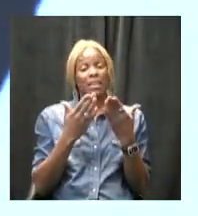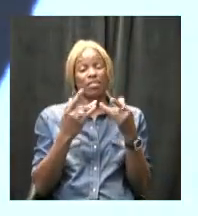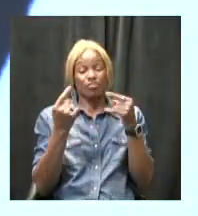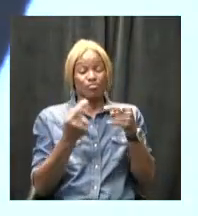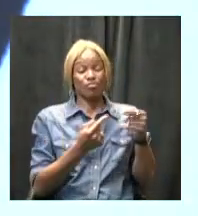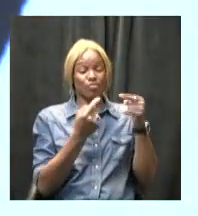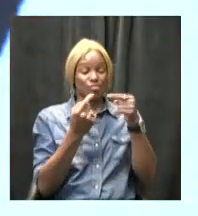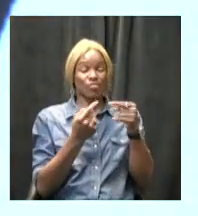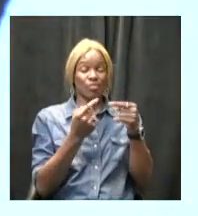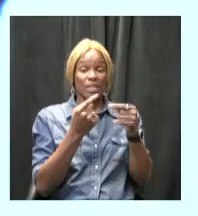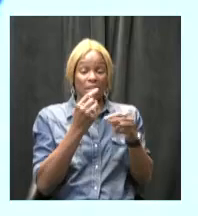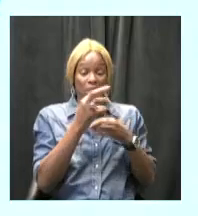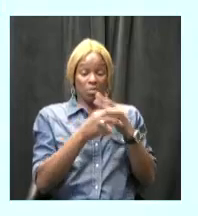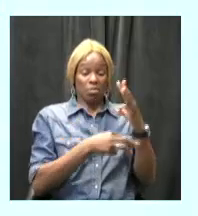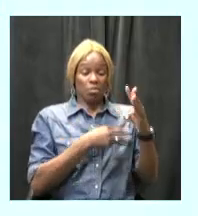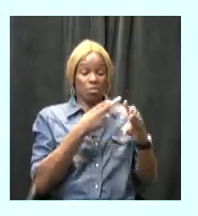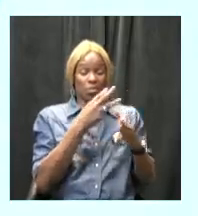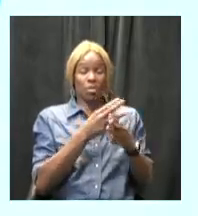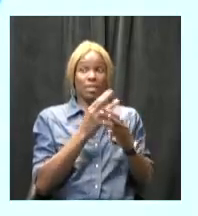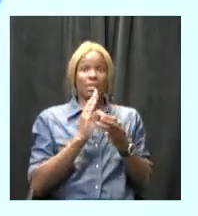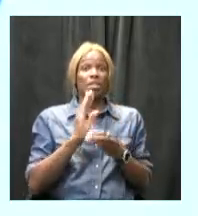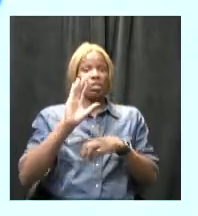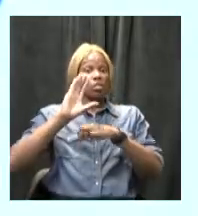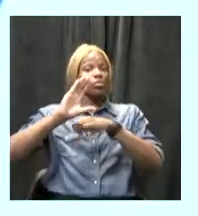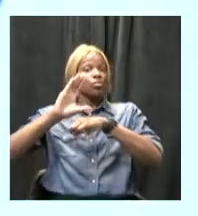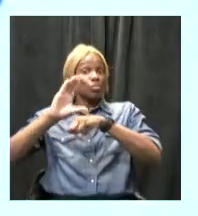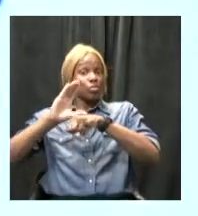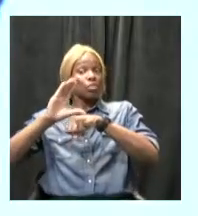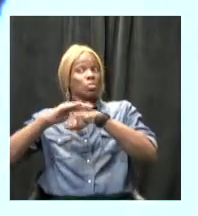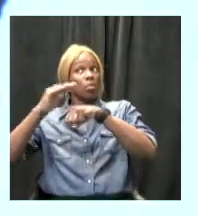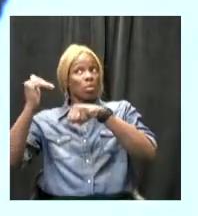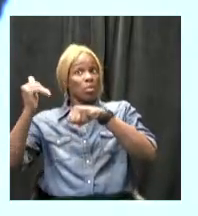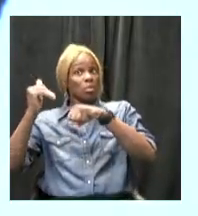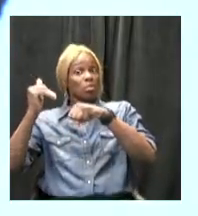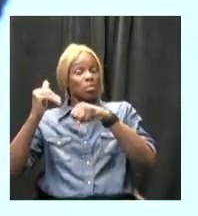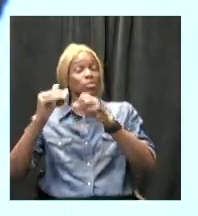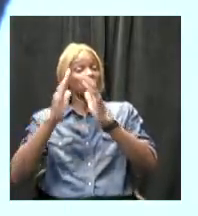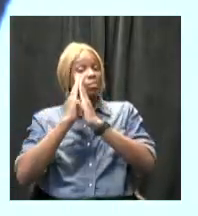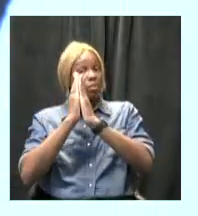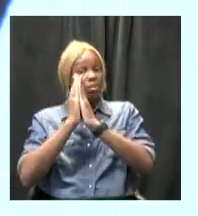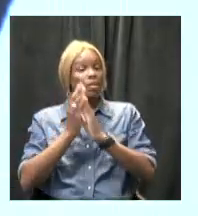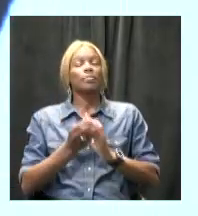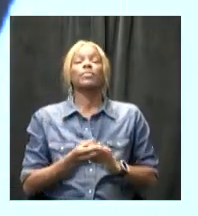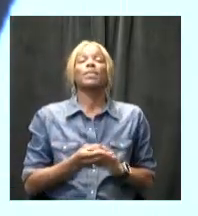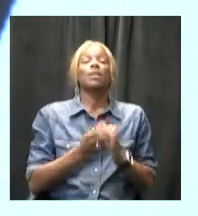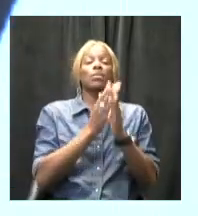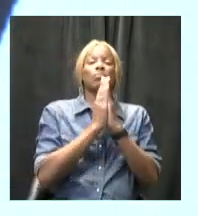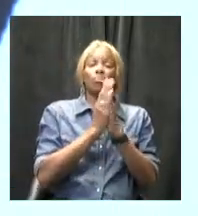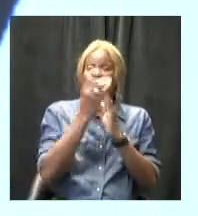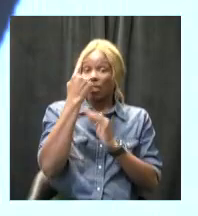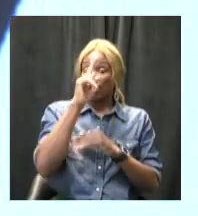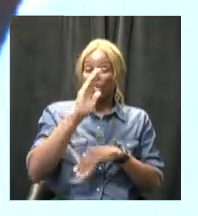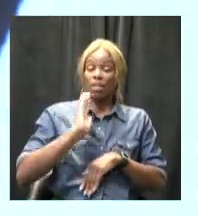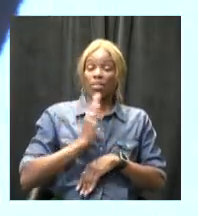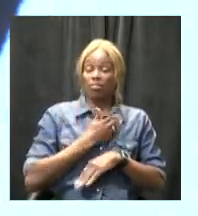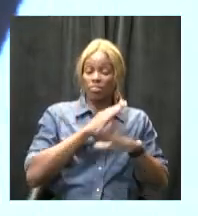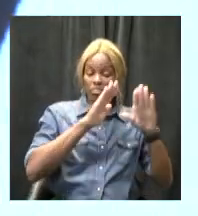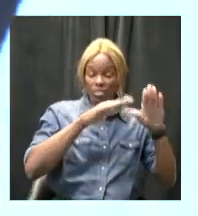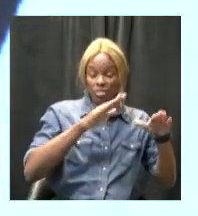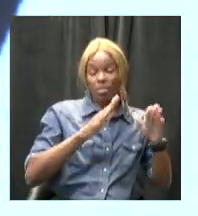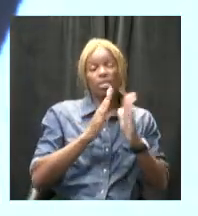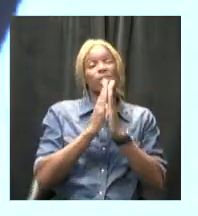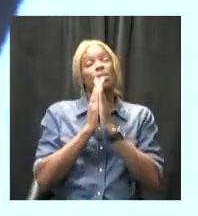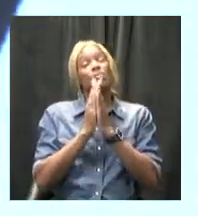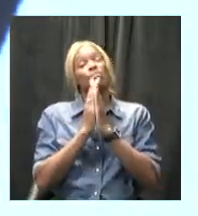church to pray for this mess, to pray for gun legislation, to pray for our children, to pray for